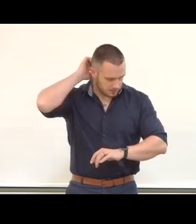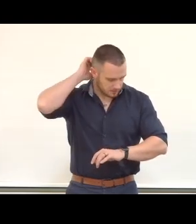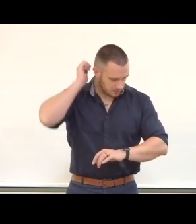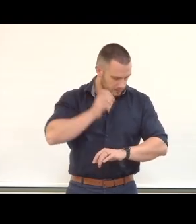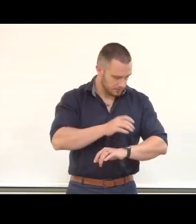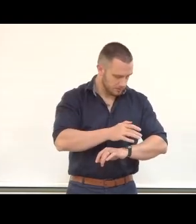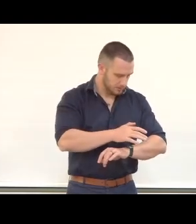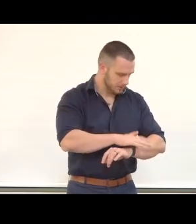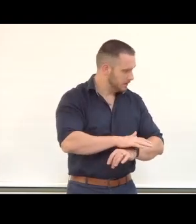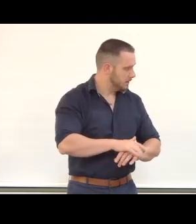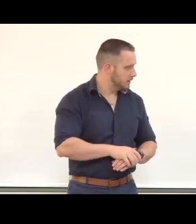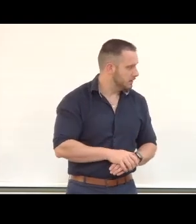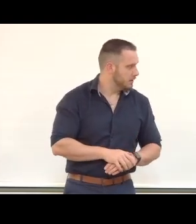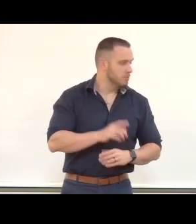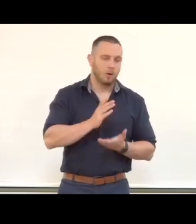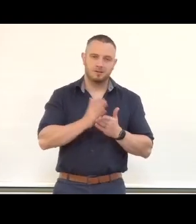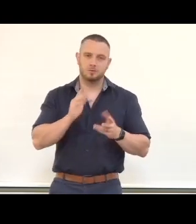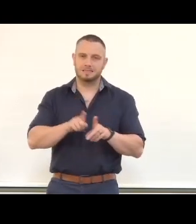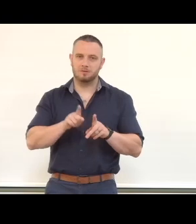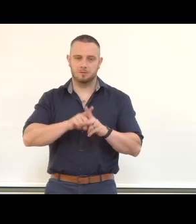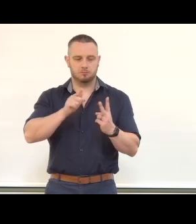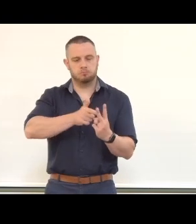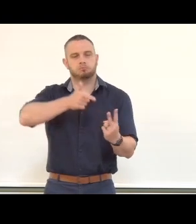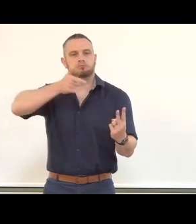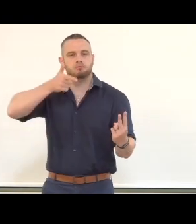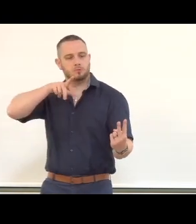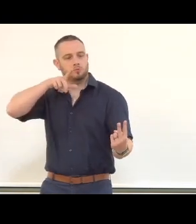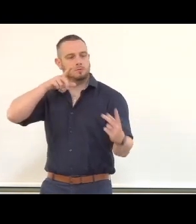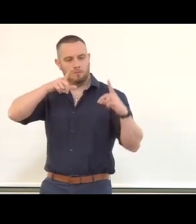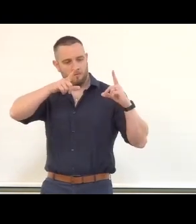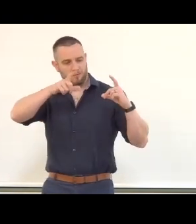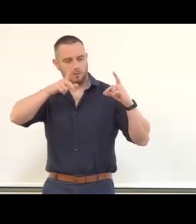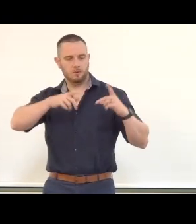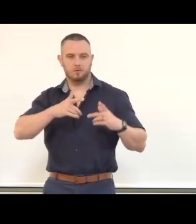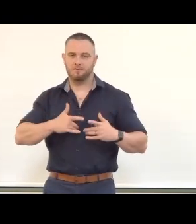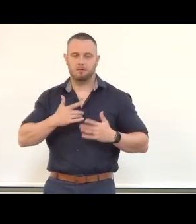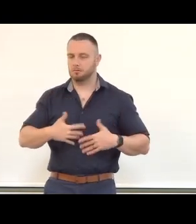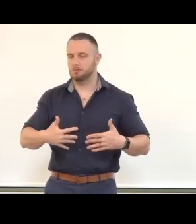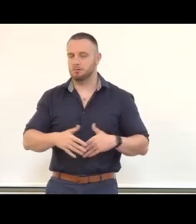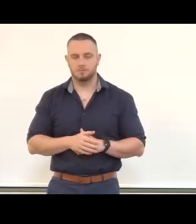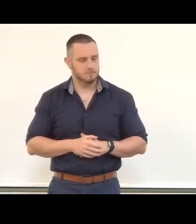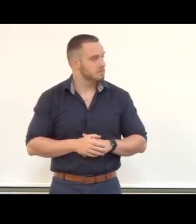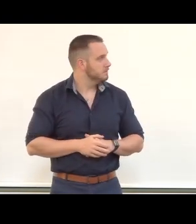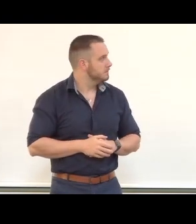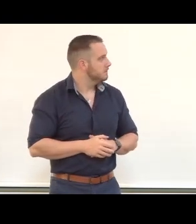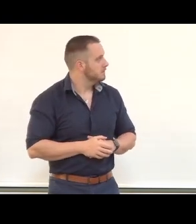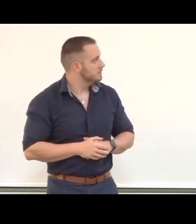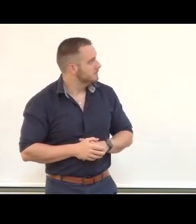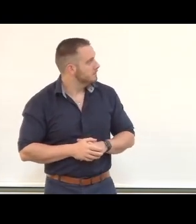bit closer. But in the end, I had to kind of also move out and let them do their thing and observe from afar.